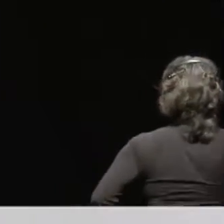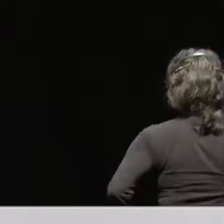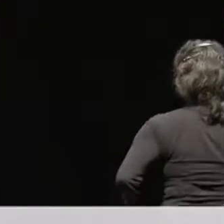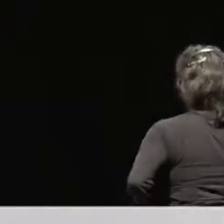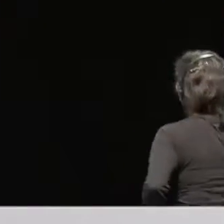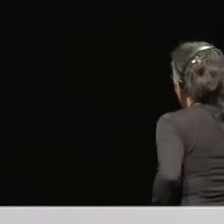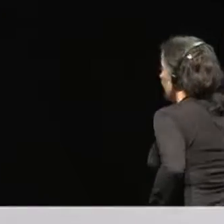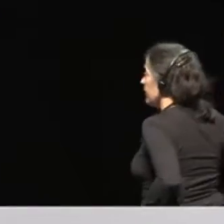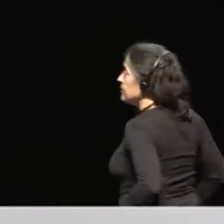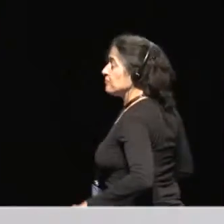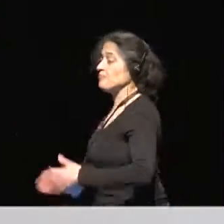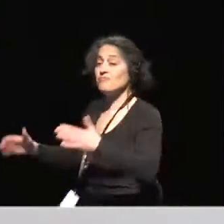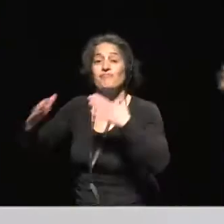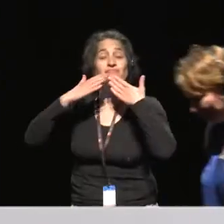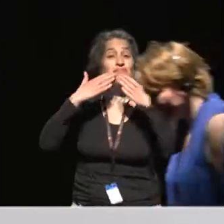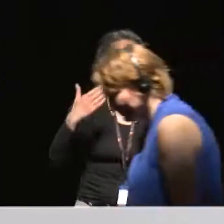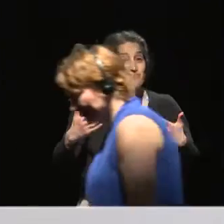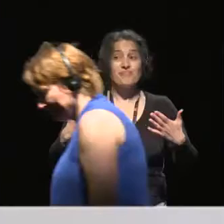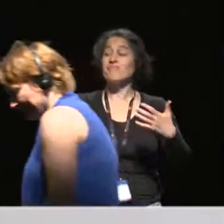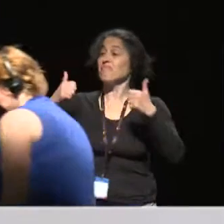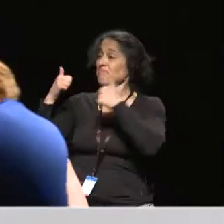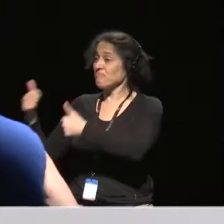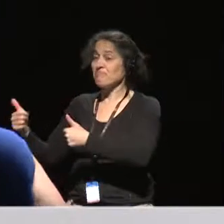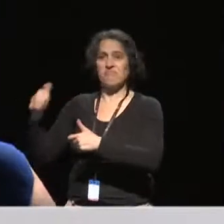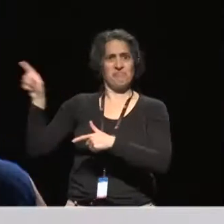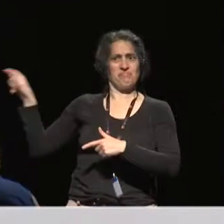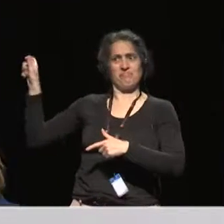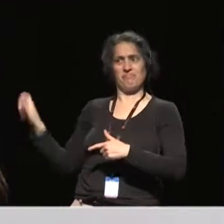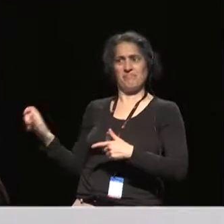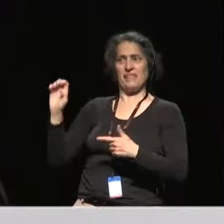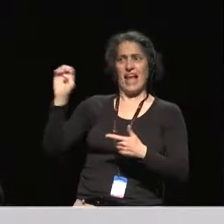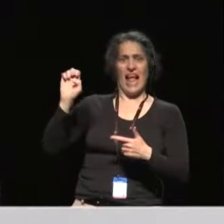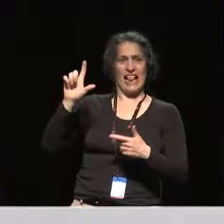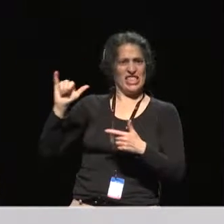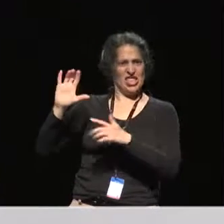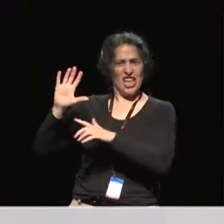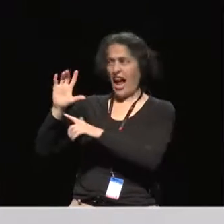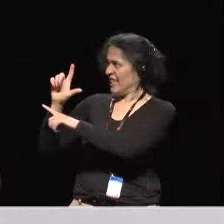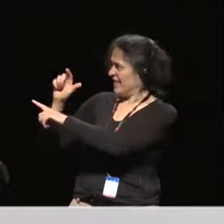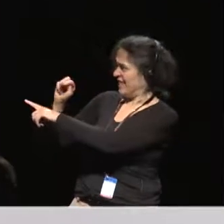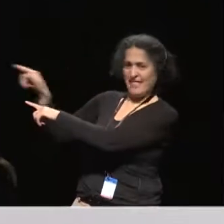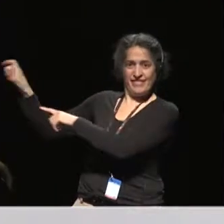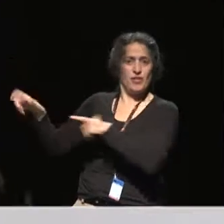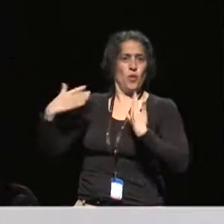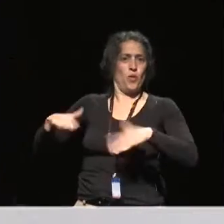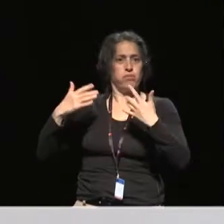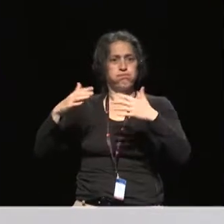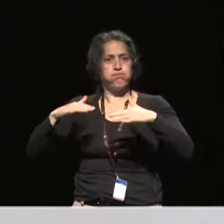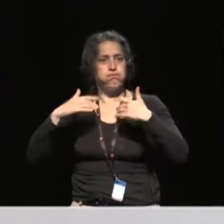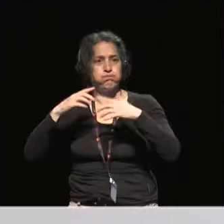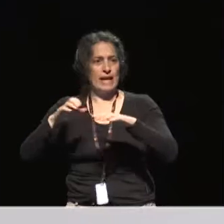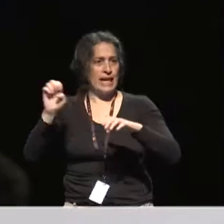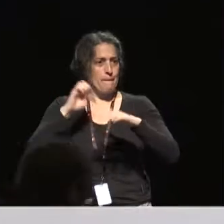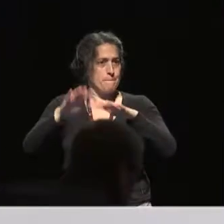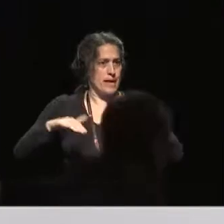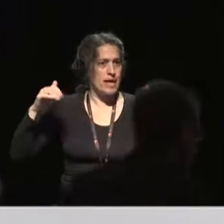of the European Parliament, but you can see she is one of the most articulated voices for sustainable development already. So I think